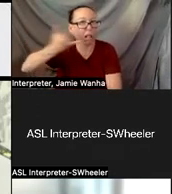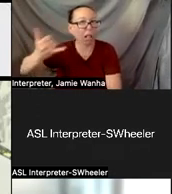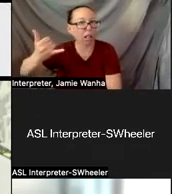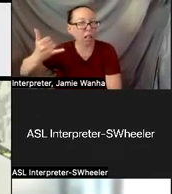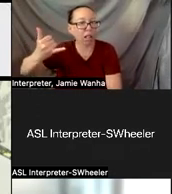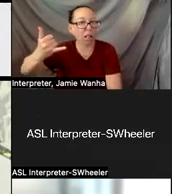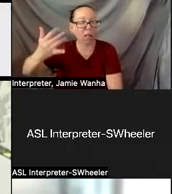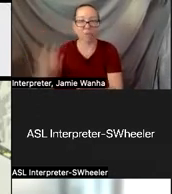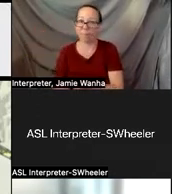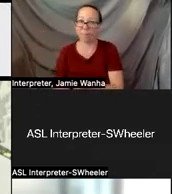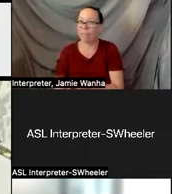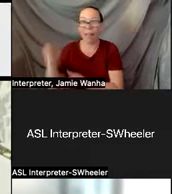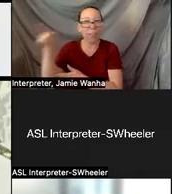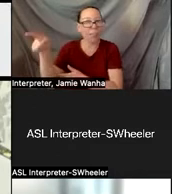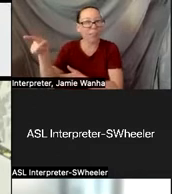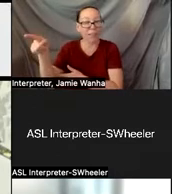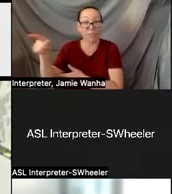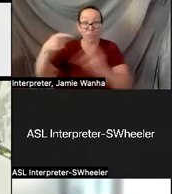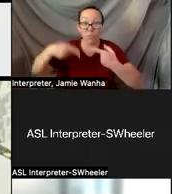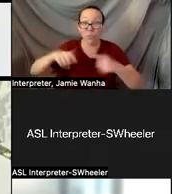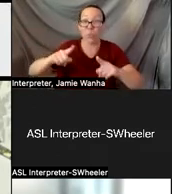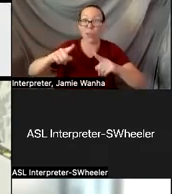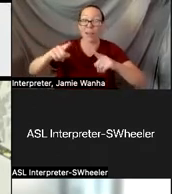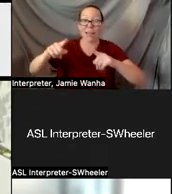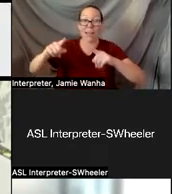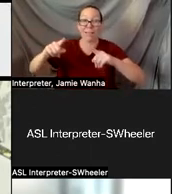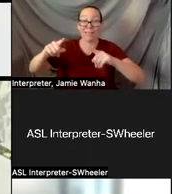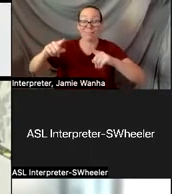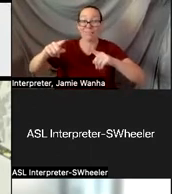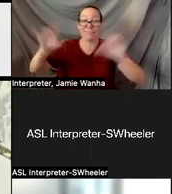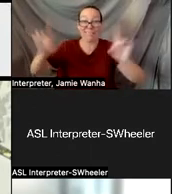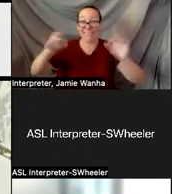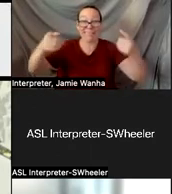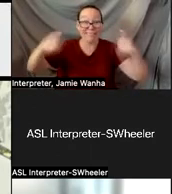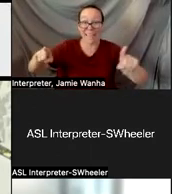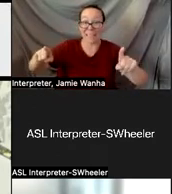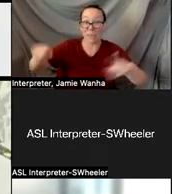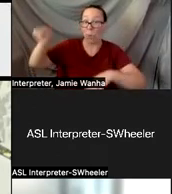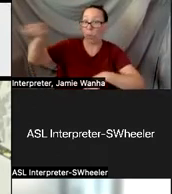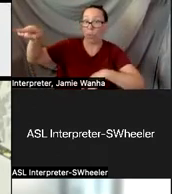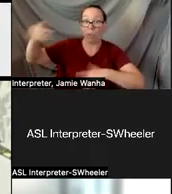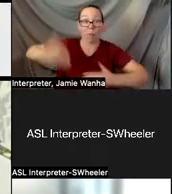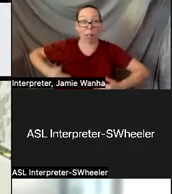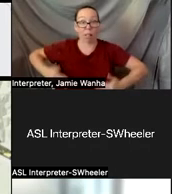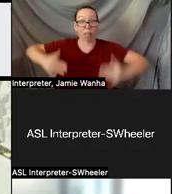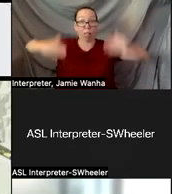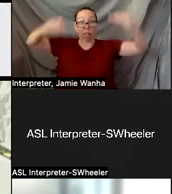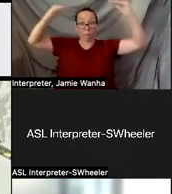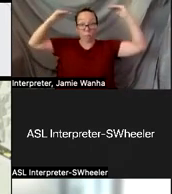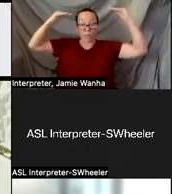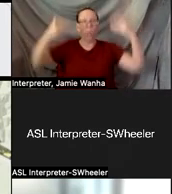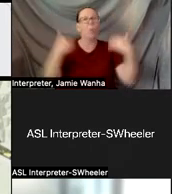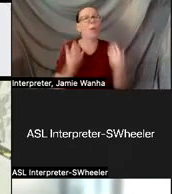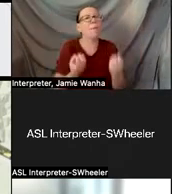they tend to get overwhelmed. So we've trained quite a large number of workers to help answer the phones. So we've